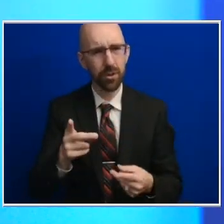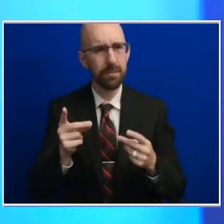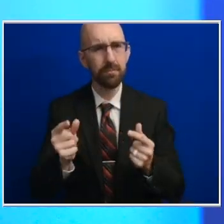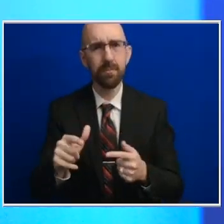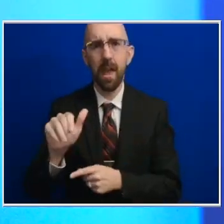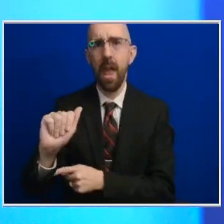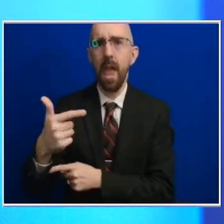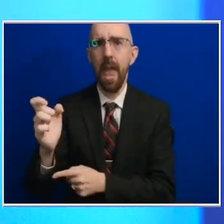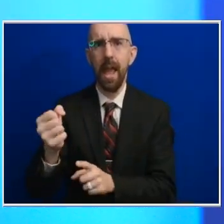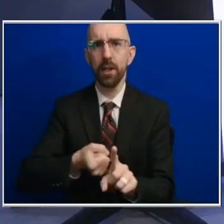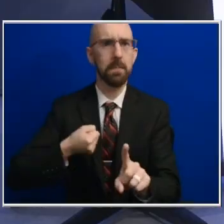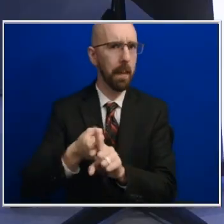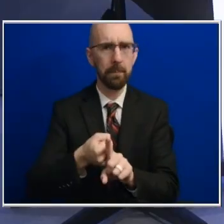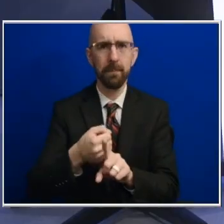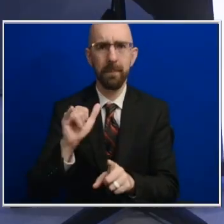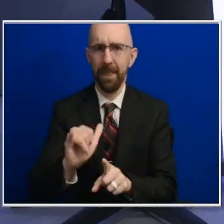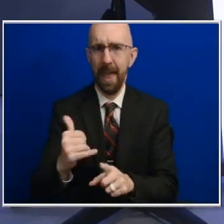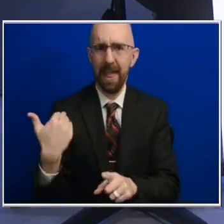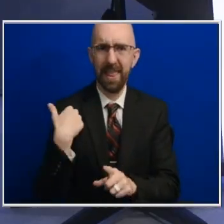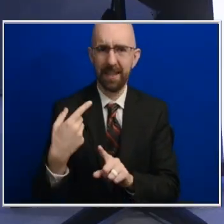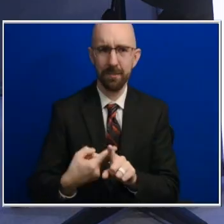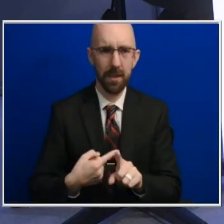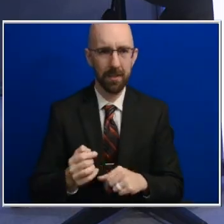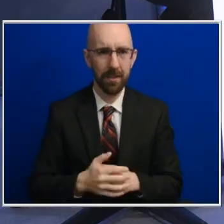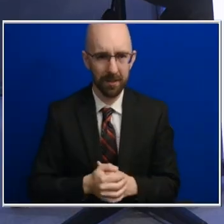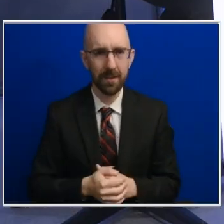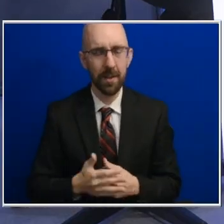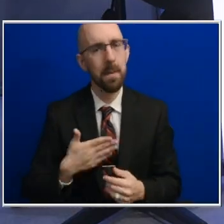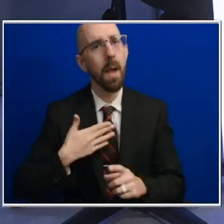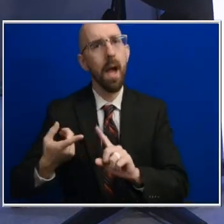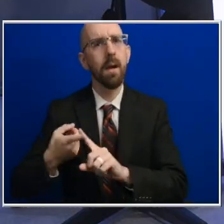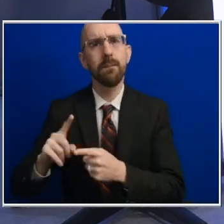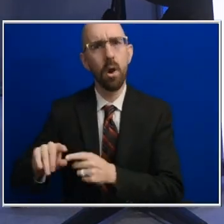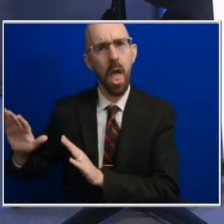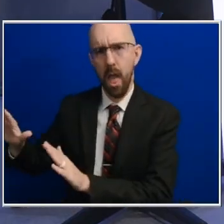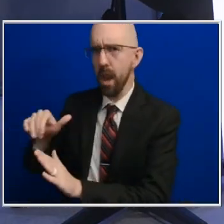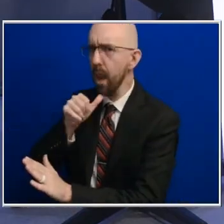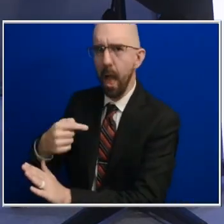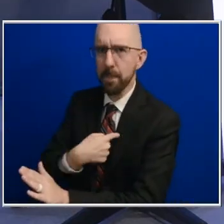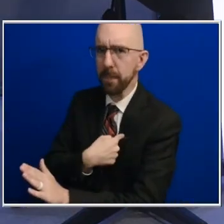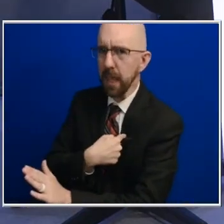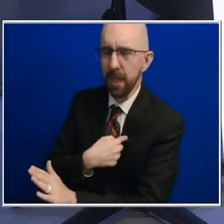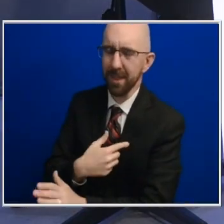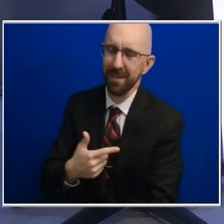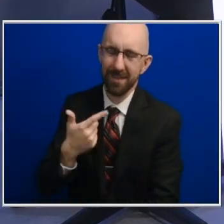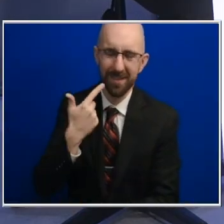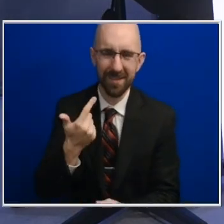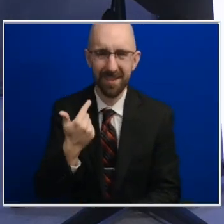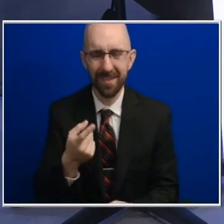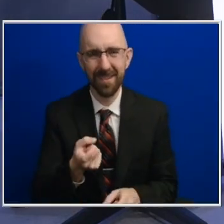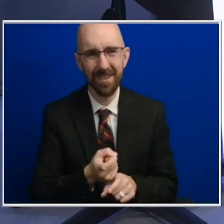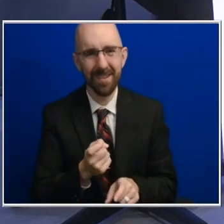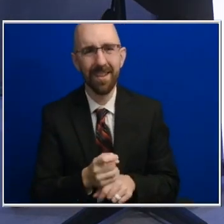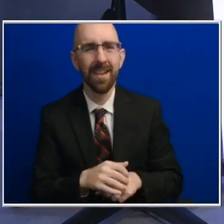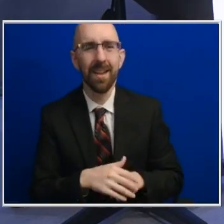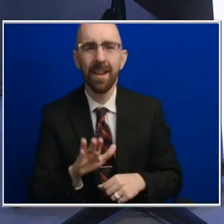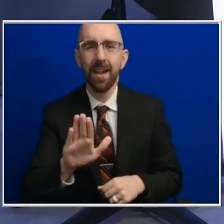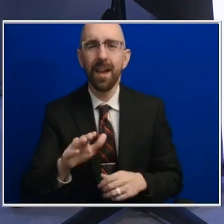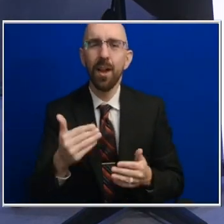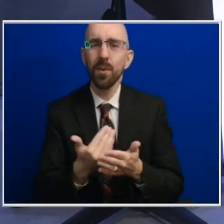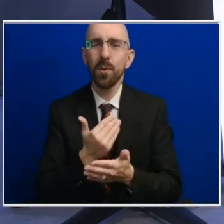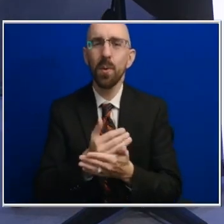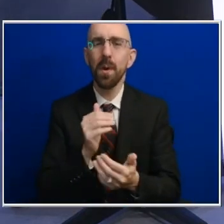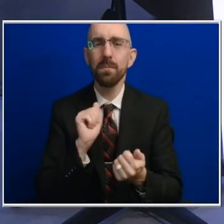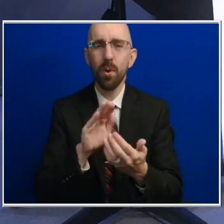just in that last month. It's my friend. Oh, sorry, not you, not your knee. All right, well, this study used a newer approach to analyzing data